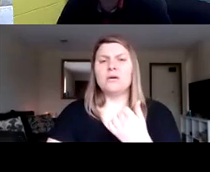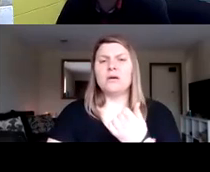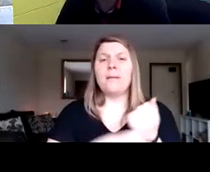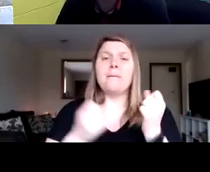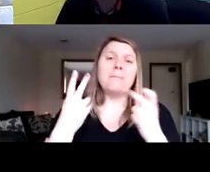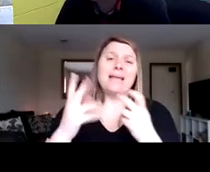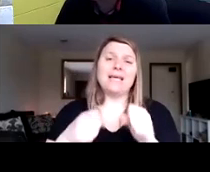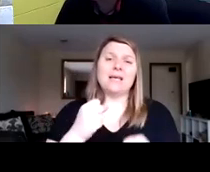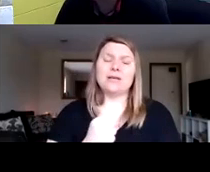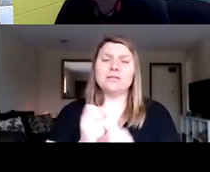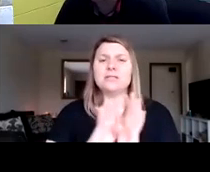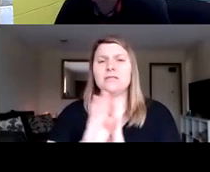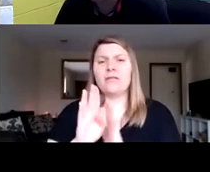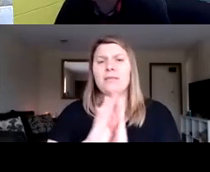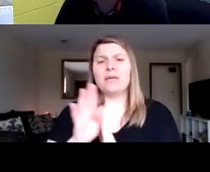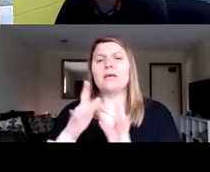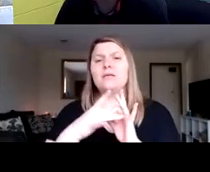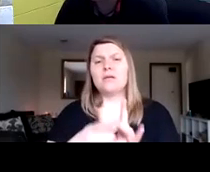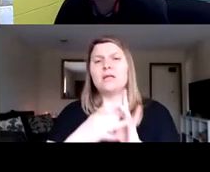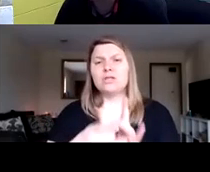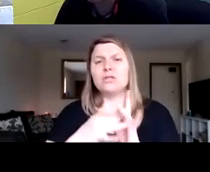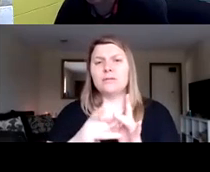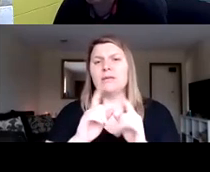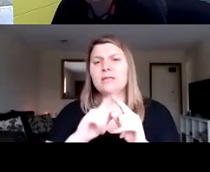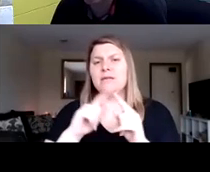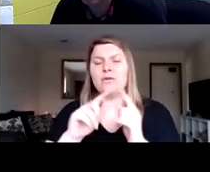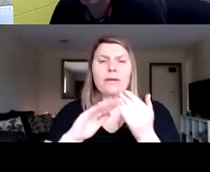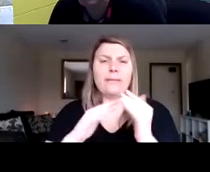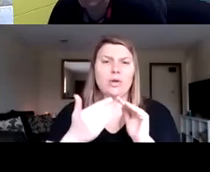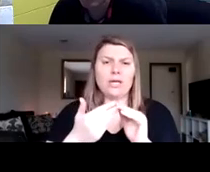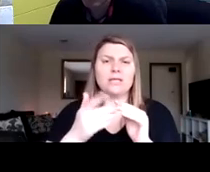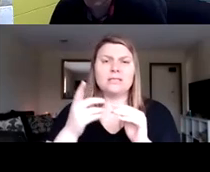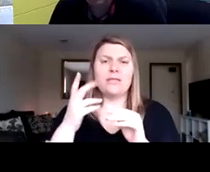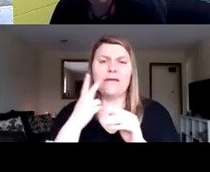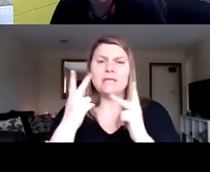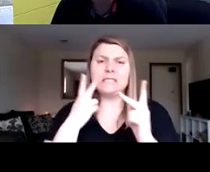decades developing these relationships at different communities that they visit.